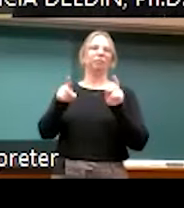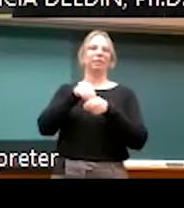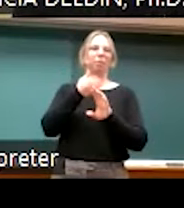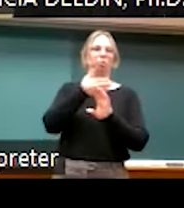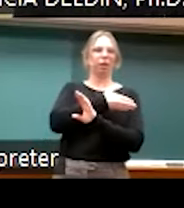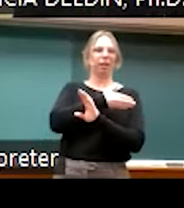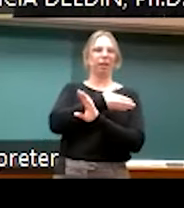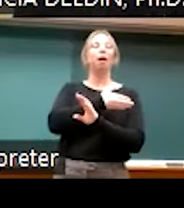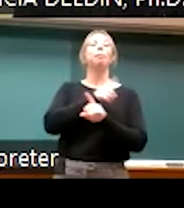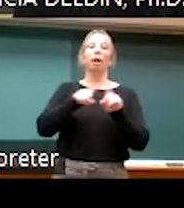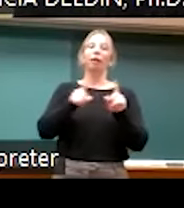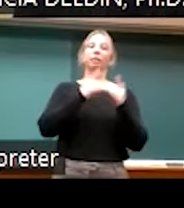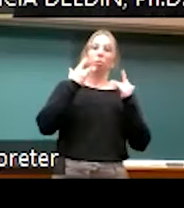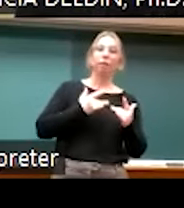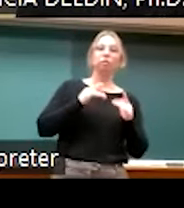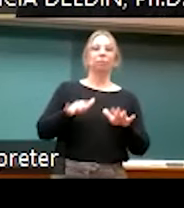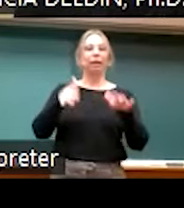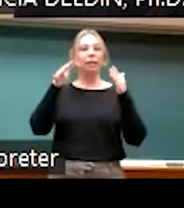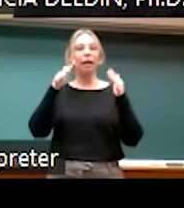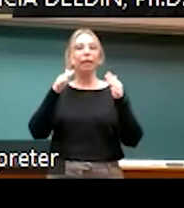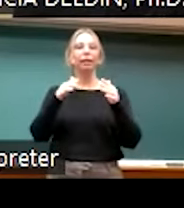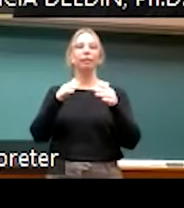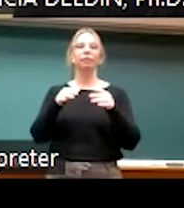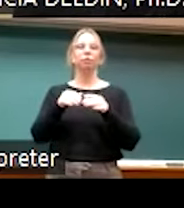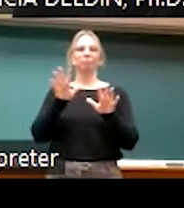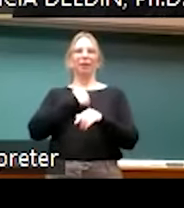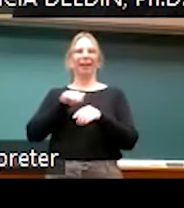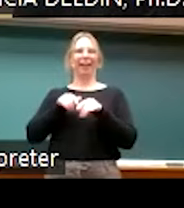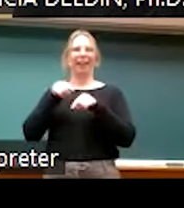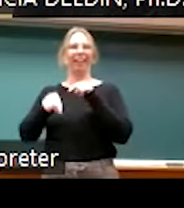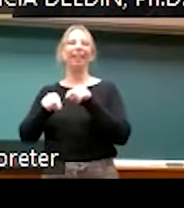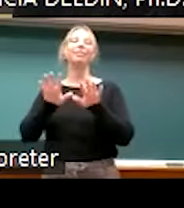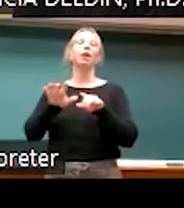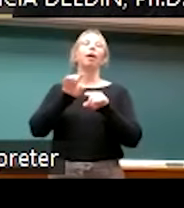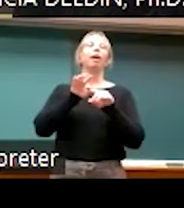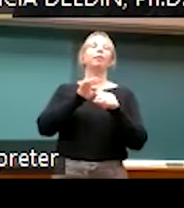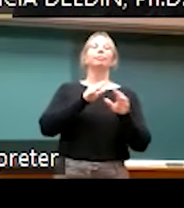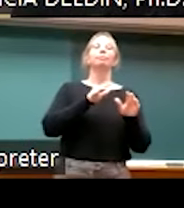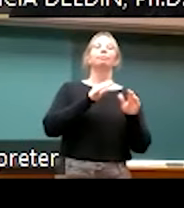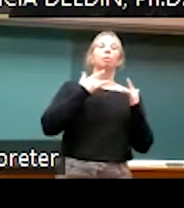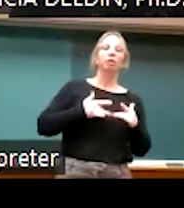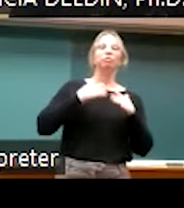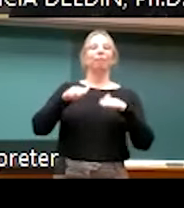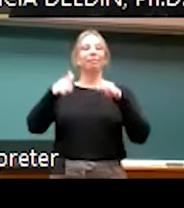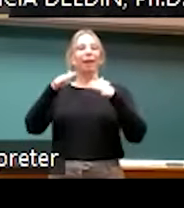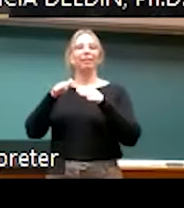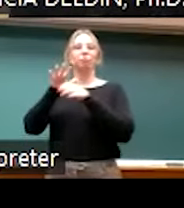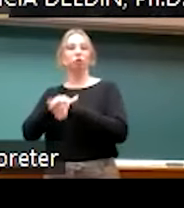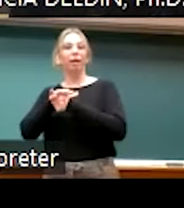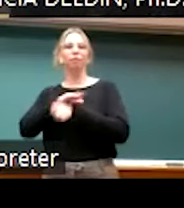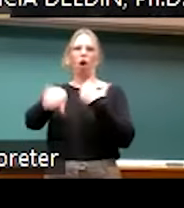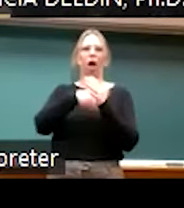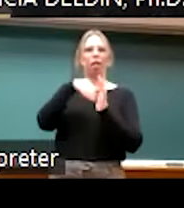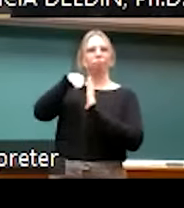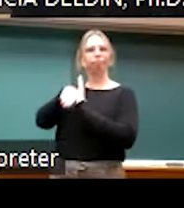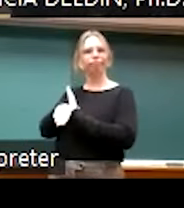in depression, in anxiety, and in stress. We also, what you also notice